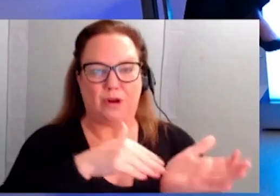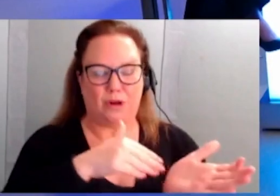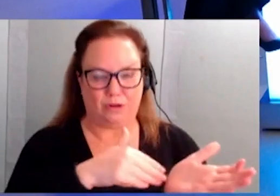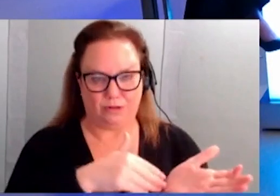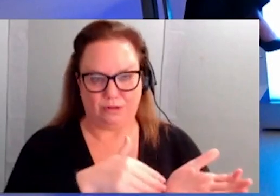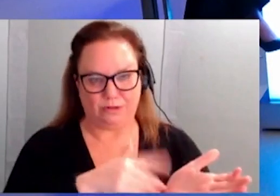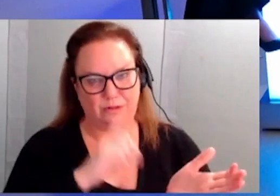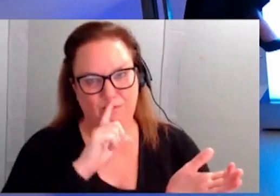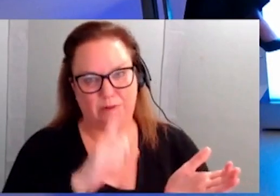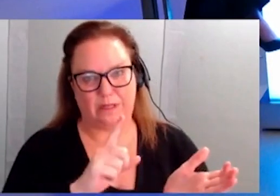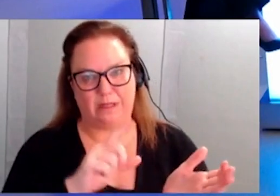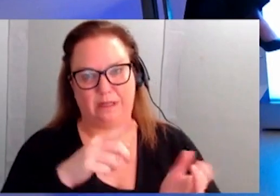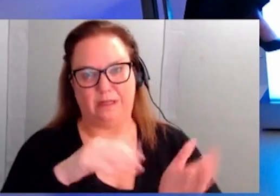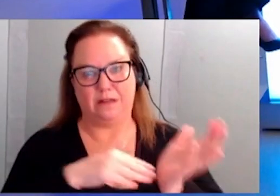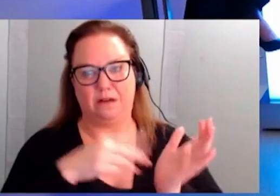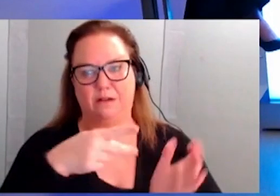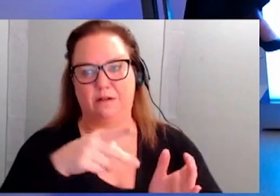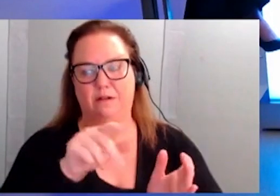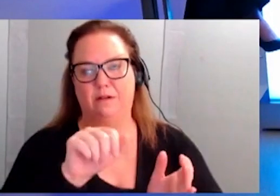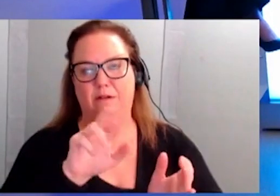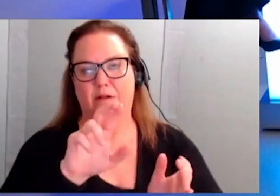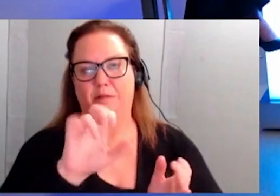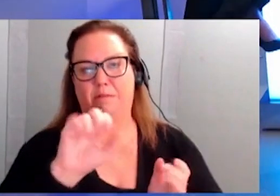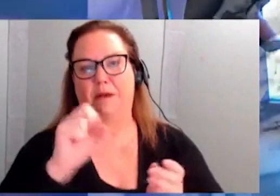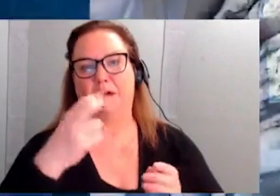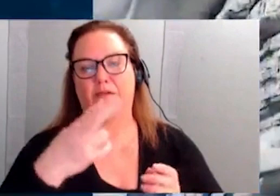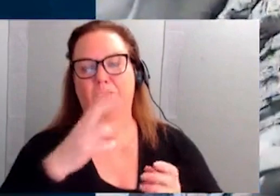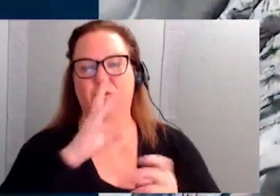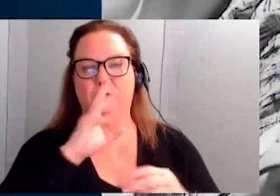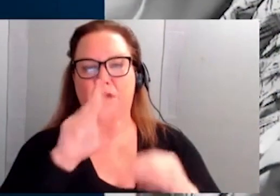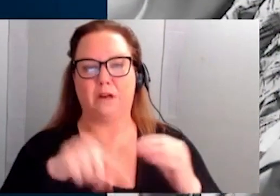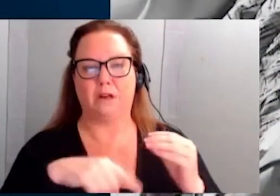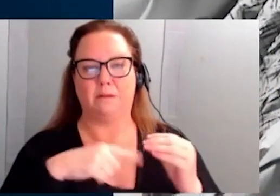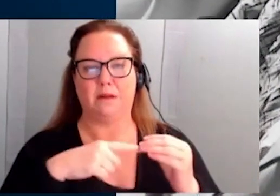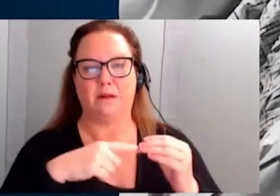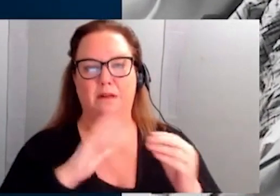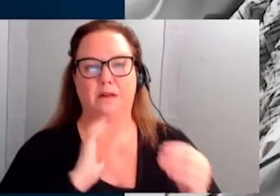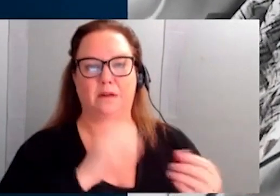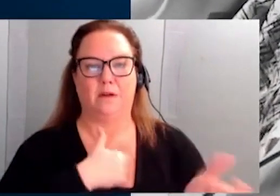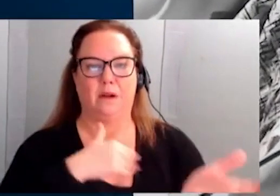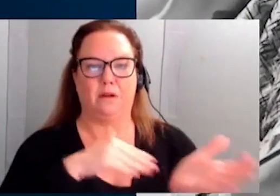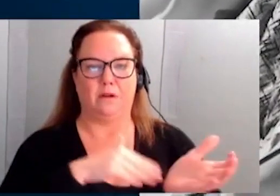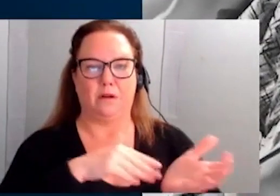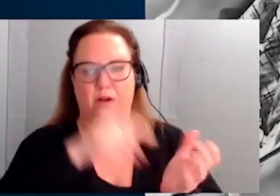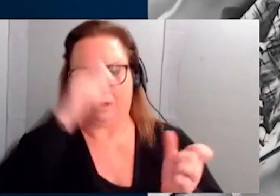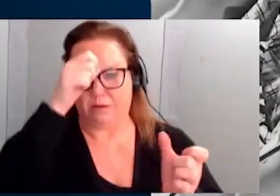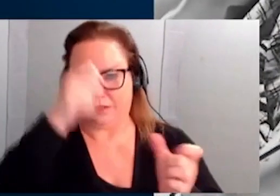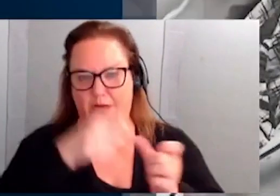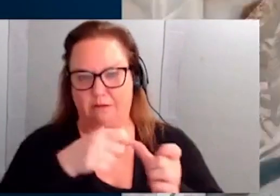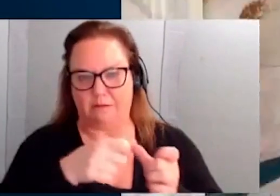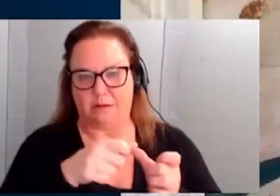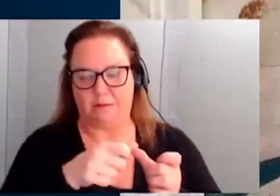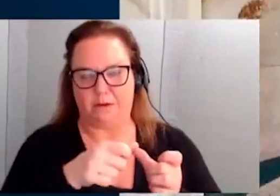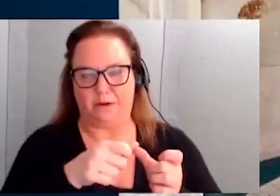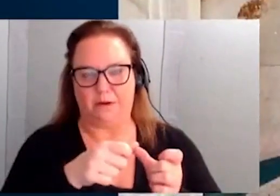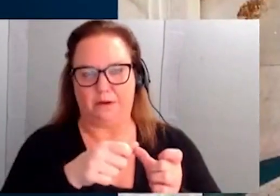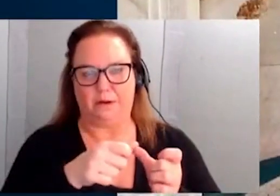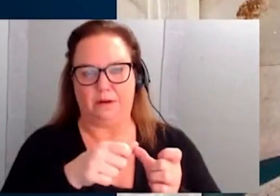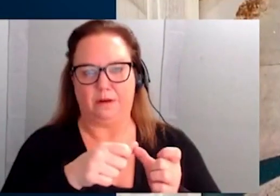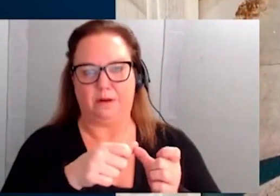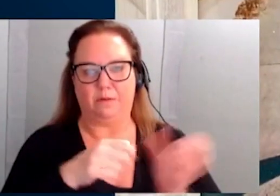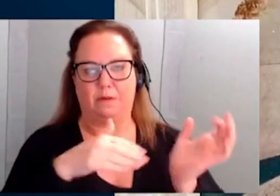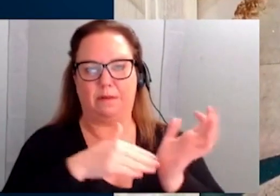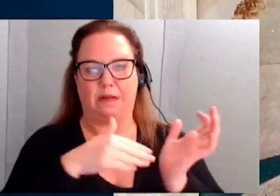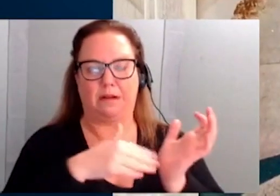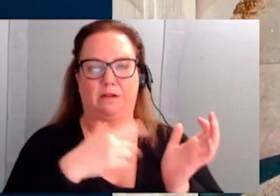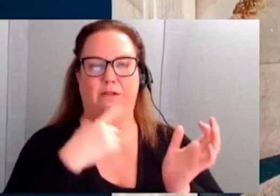And Dr. Parrish, I want to get to you here in just a moment, because when we talk about listening to our doctors, I remember when my doctor said I need to get a